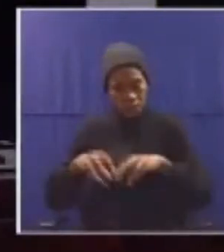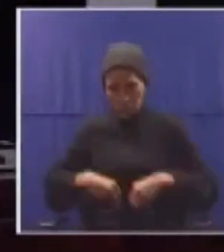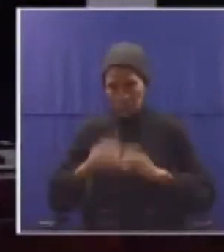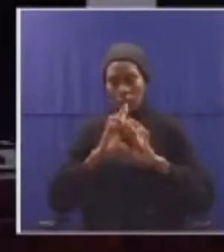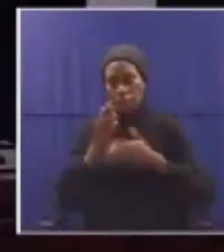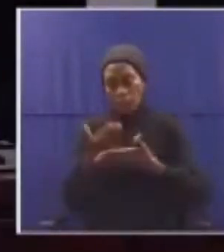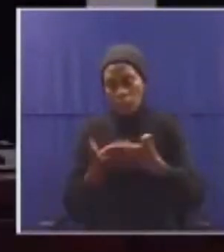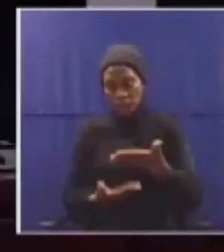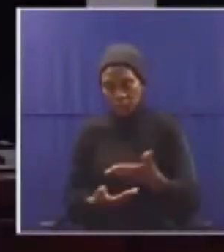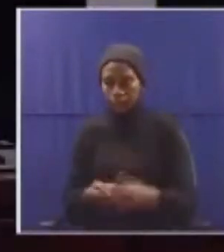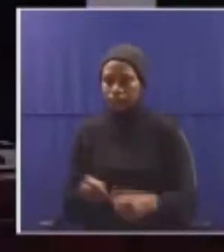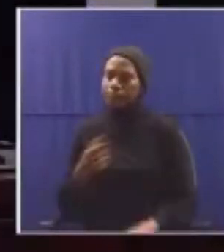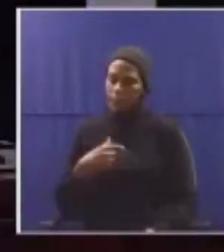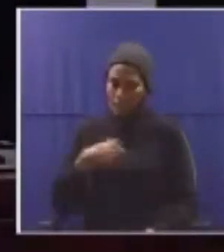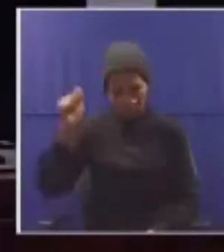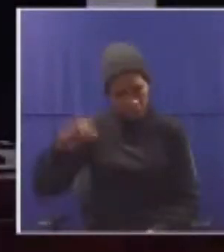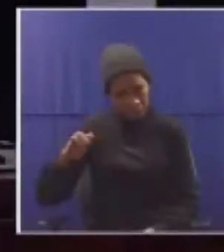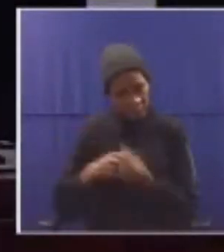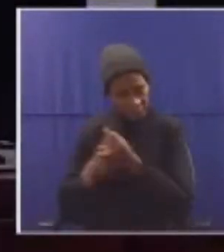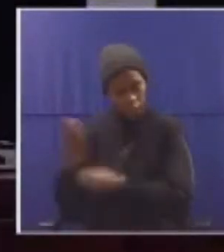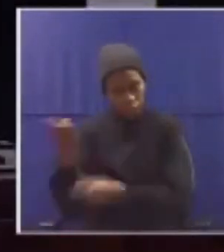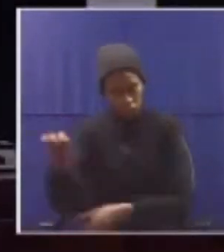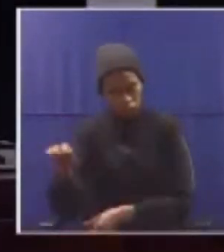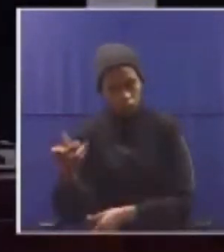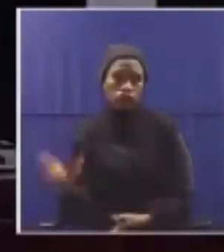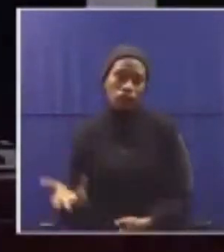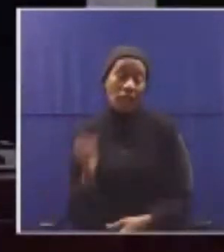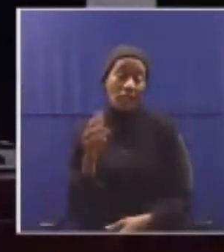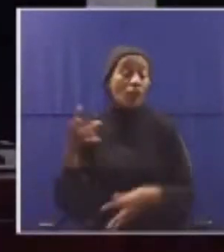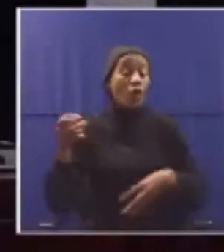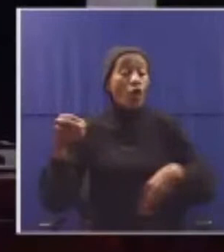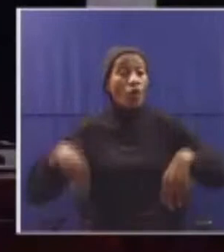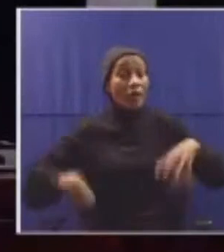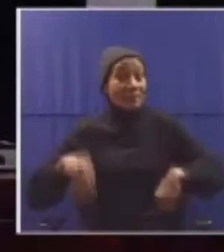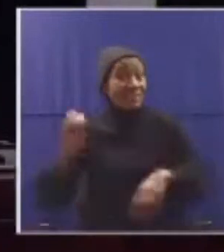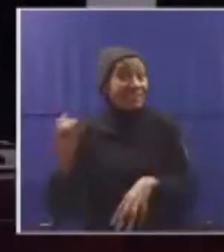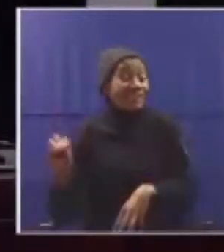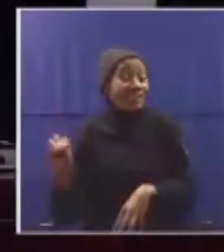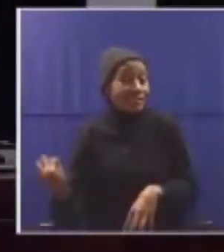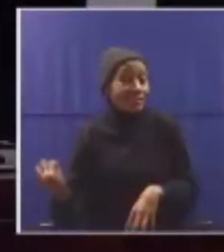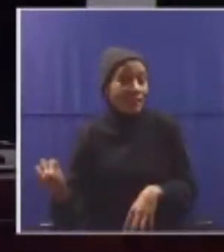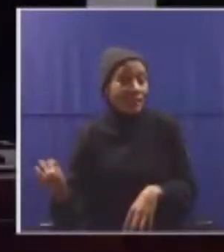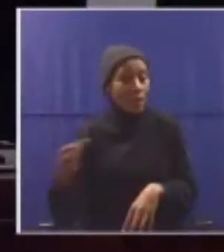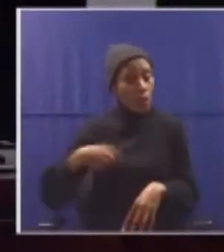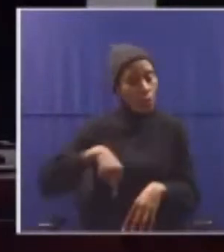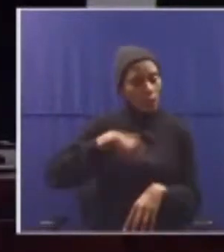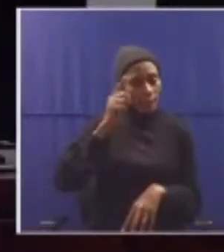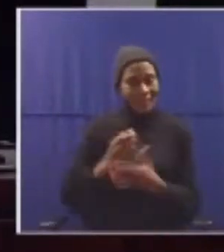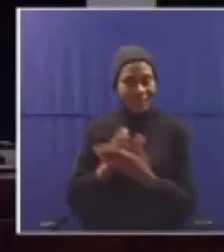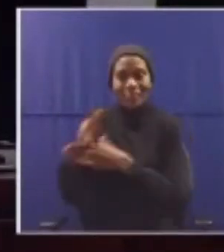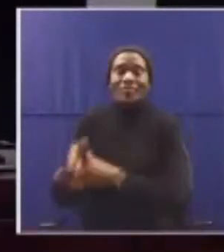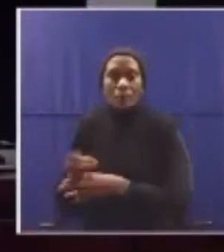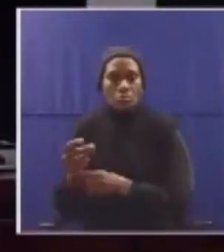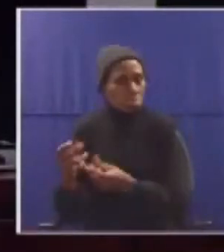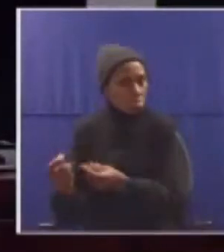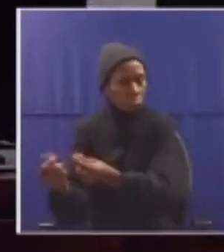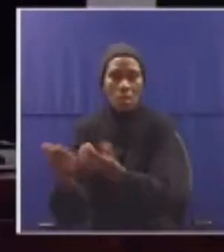you that where there is corruption, we need to intervene